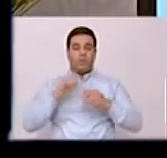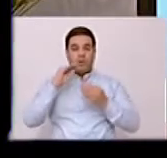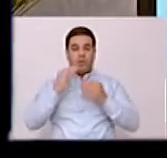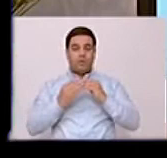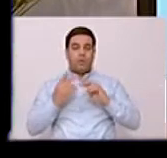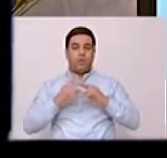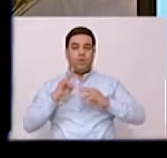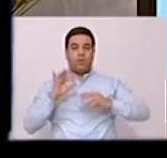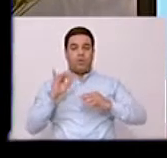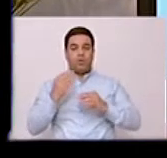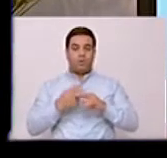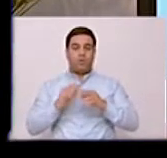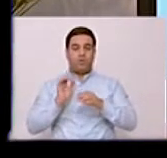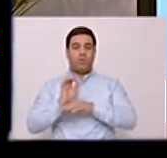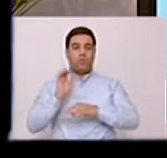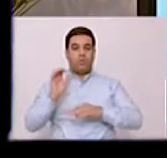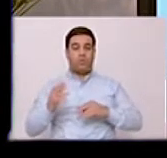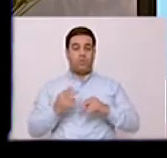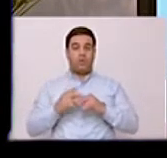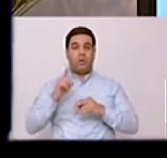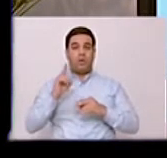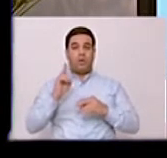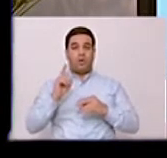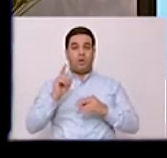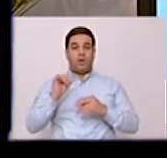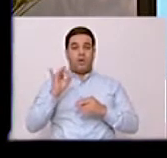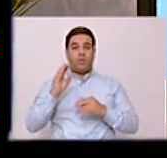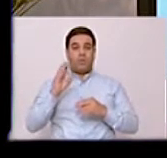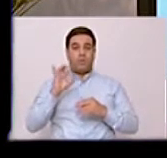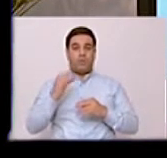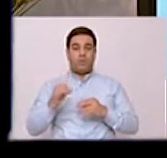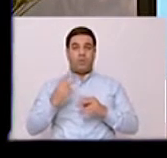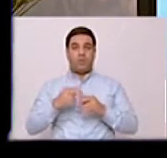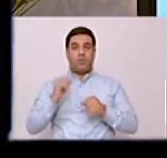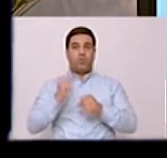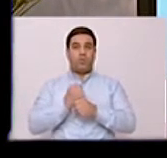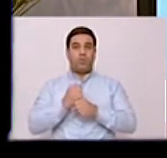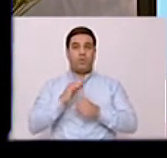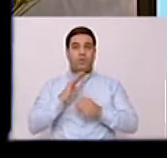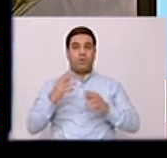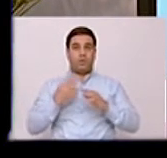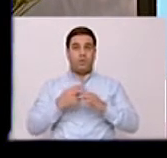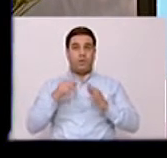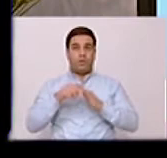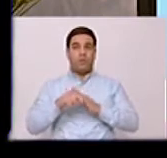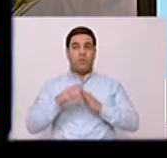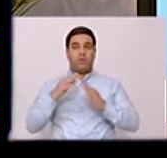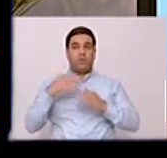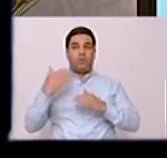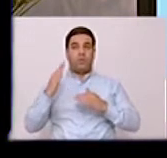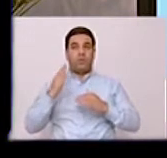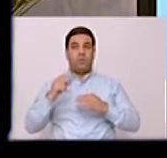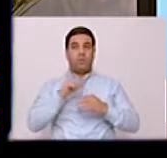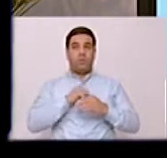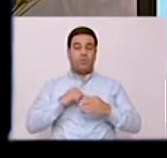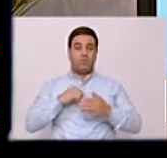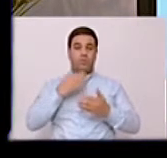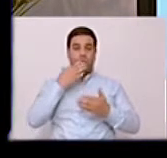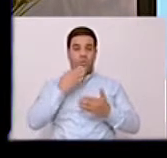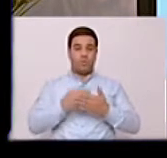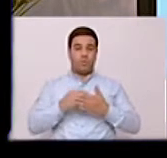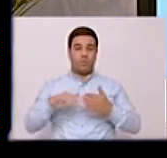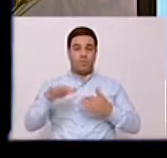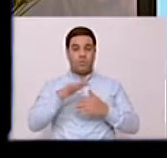Nodirshoh huzuriga yuboradi. Hakimbey bir tarafdan urushmaslik tarafdori bo'lib ko'rinsa ham, o'z yurtini dushman